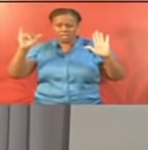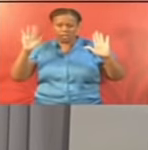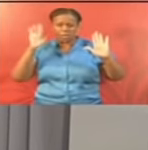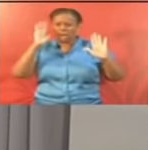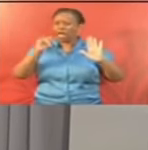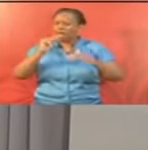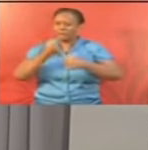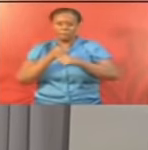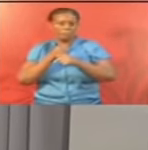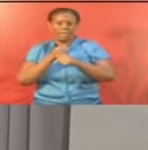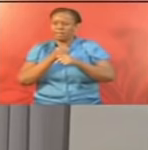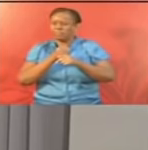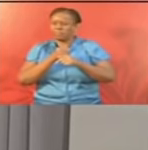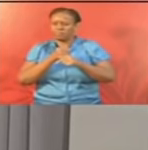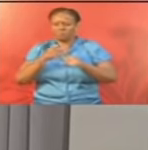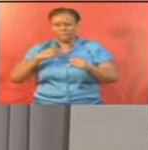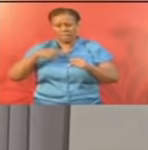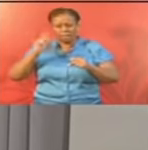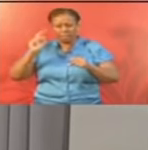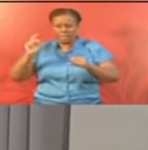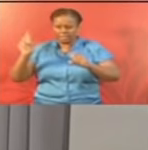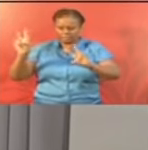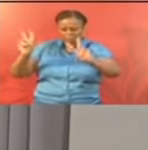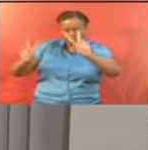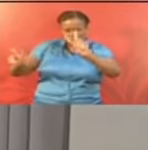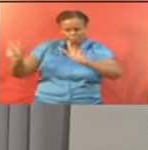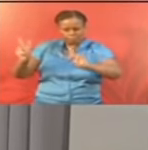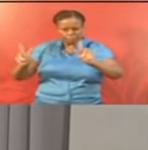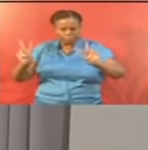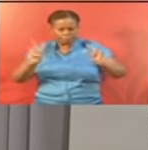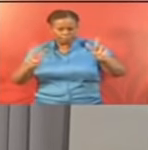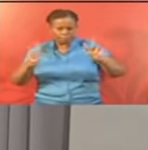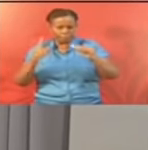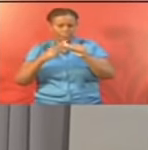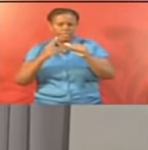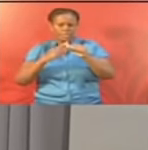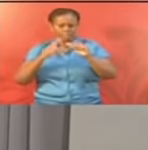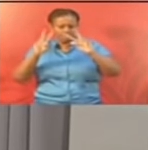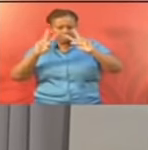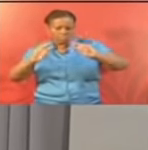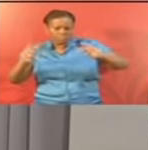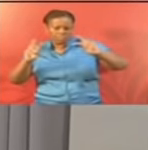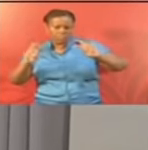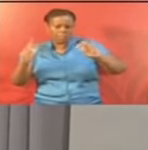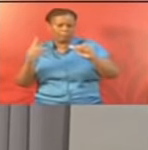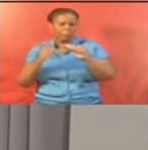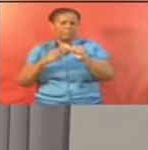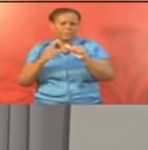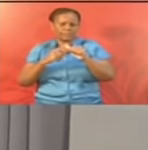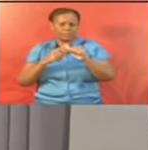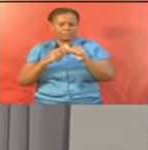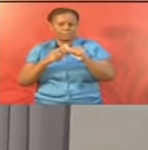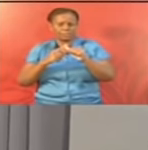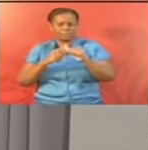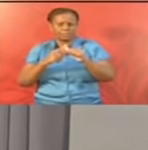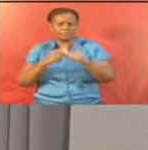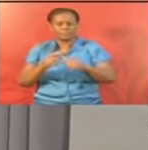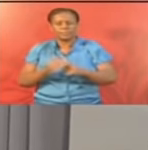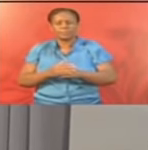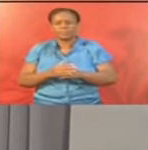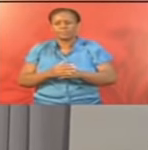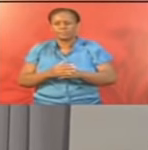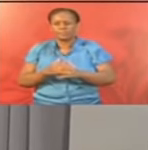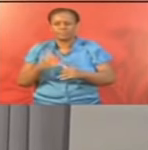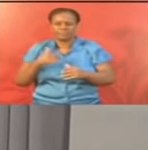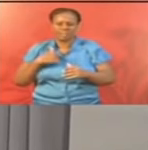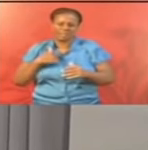both sides of the story, but the pessimist in me and that part of me that acknowledges there is too much that